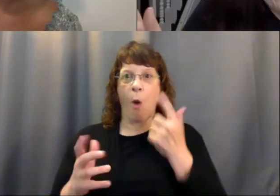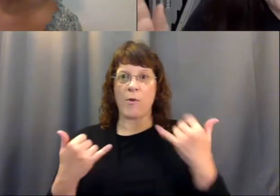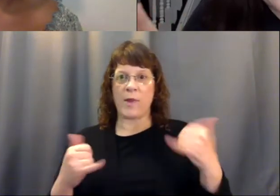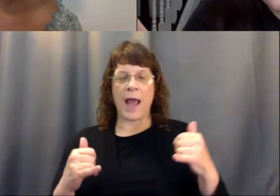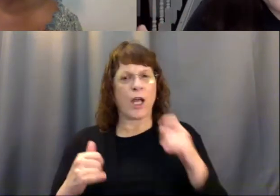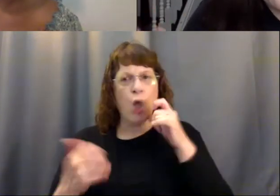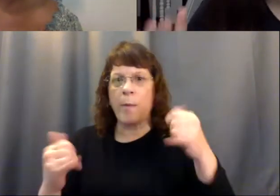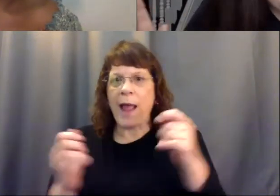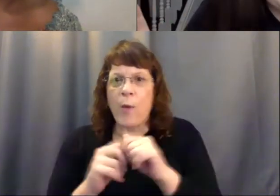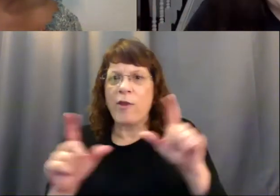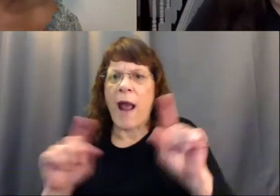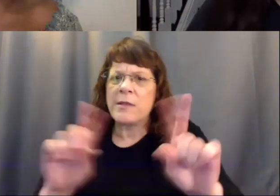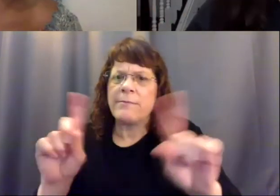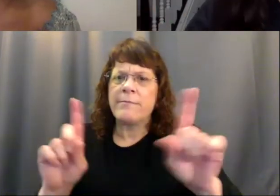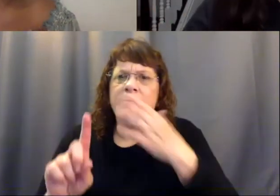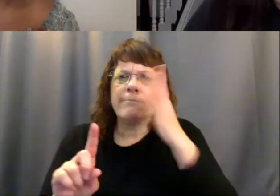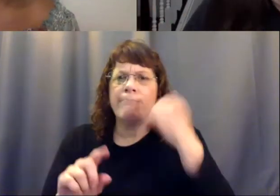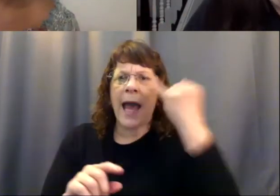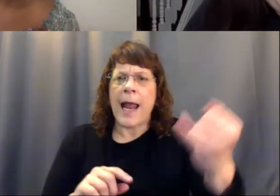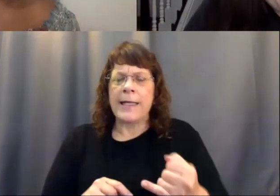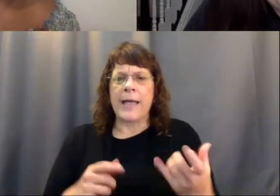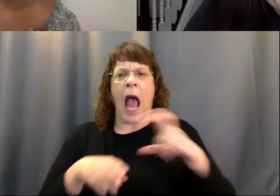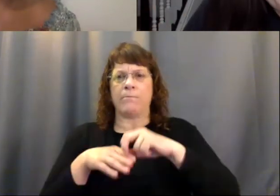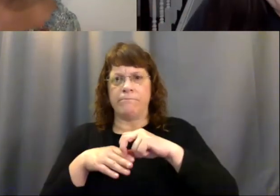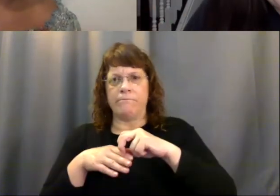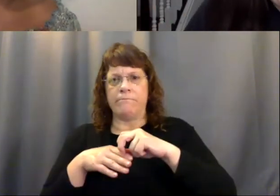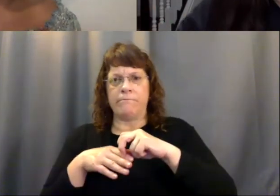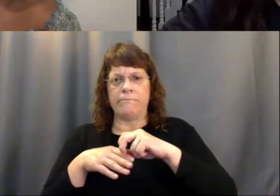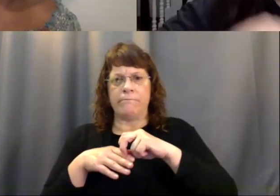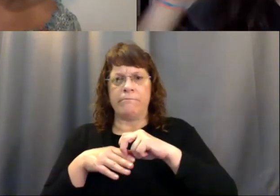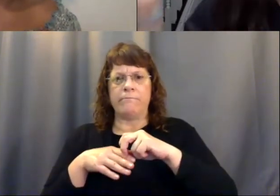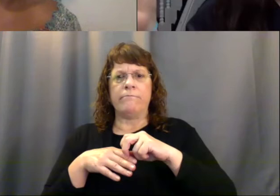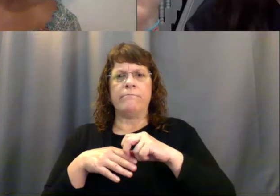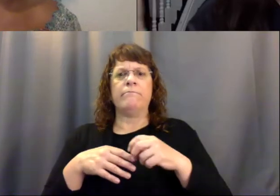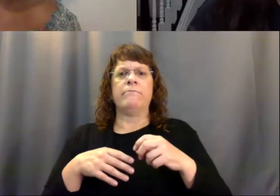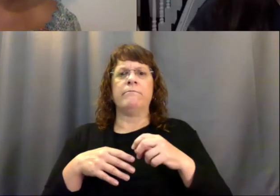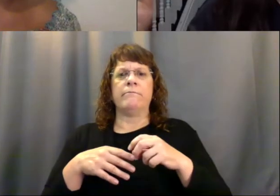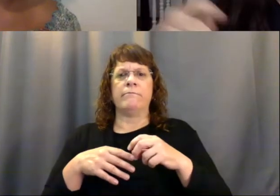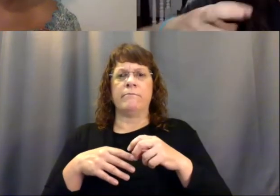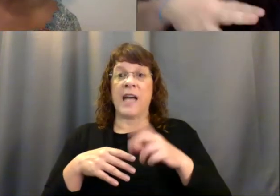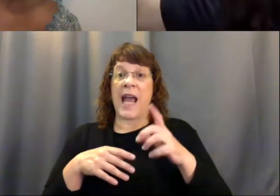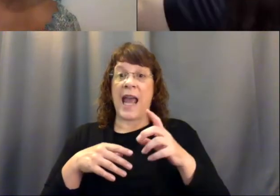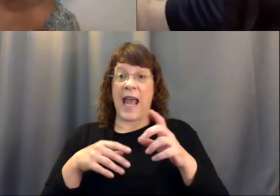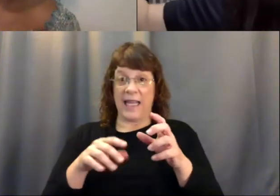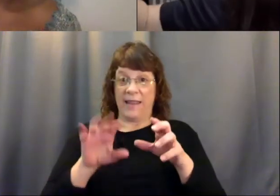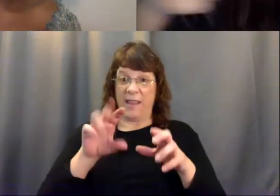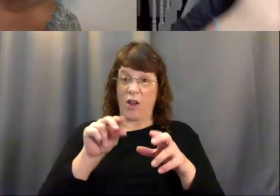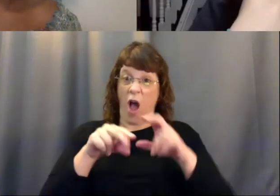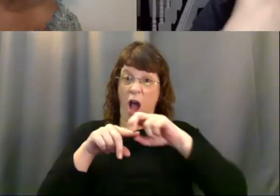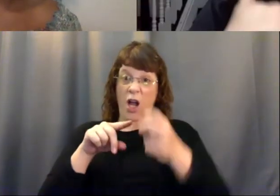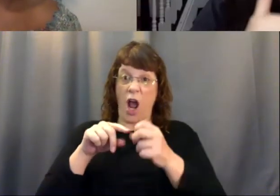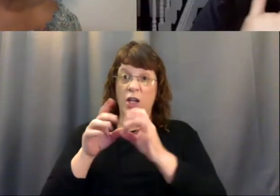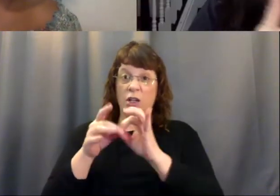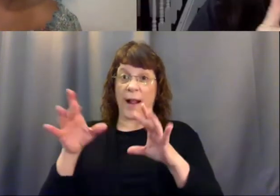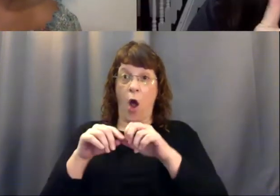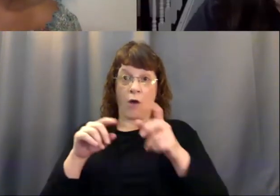with crabs, kids at home. It's a bad idea. I got bitten by that crab and it dropped its claw. So like the crab ran away, but the claw